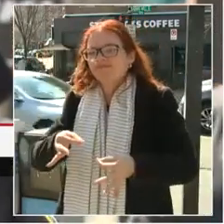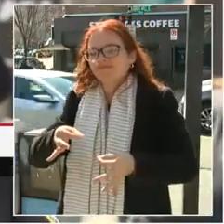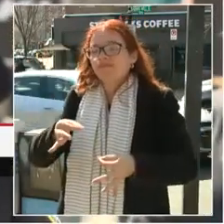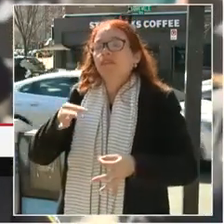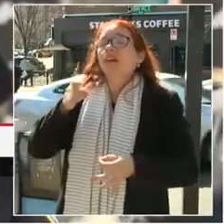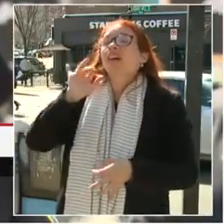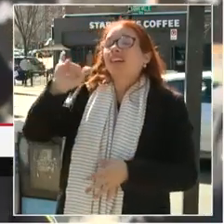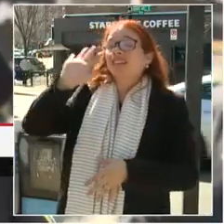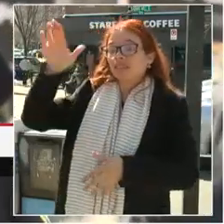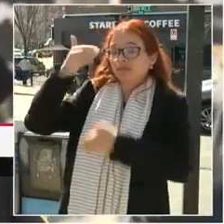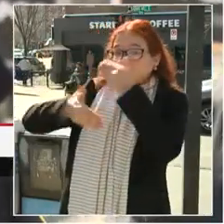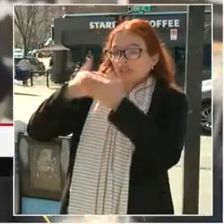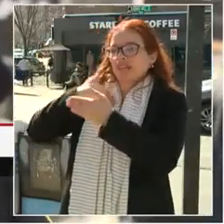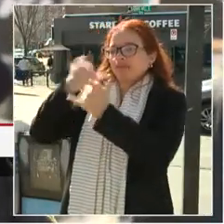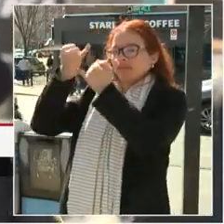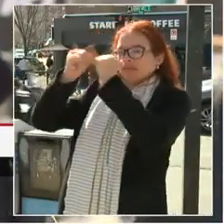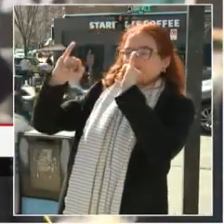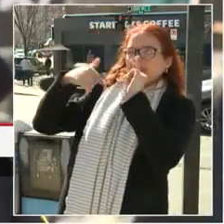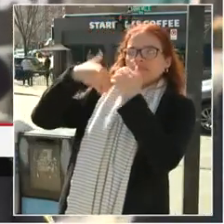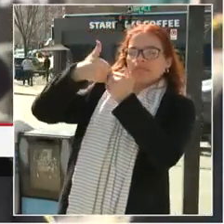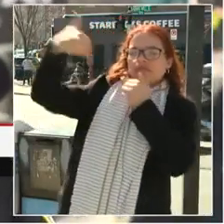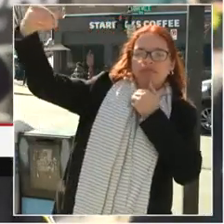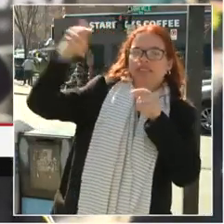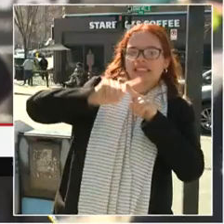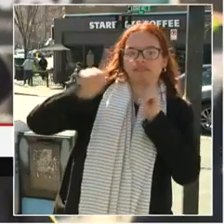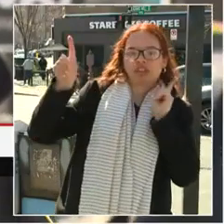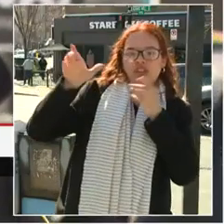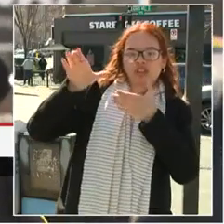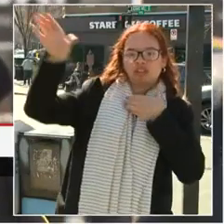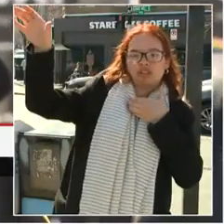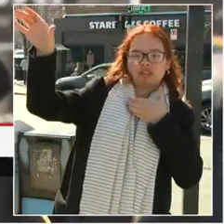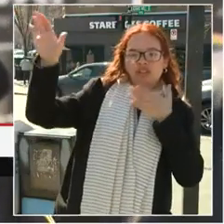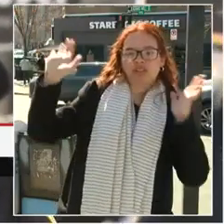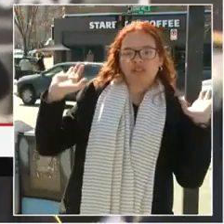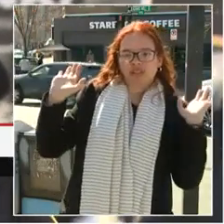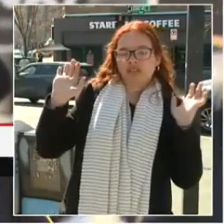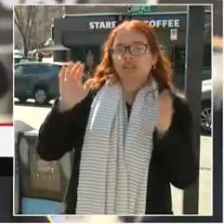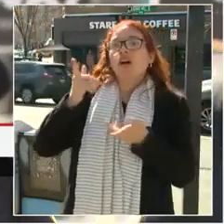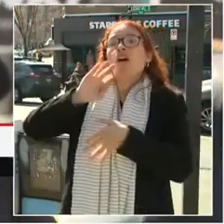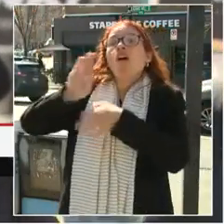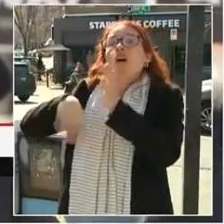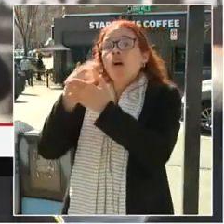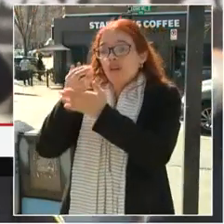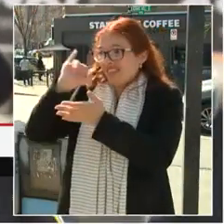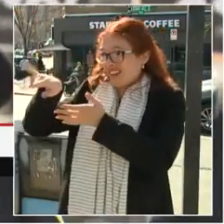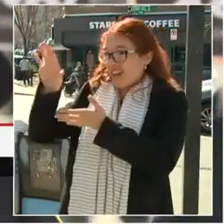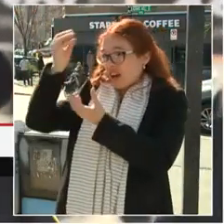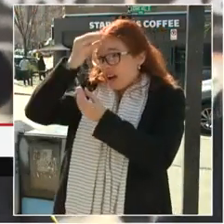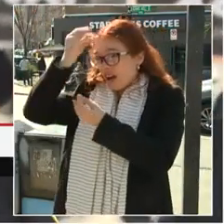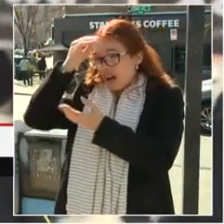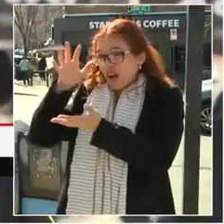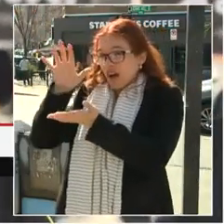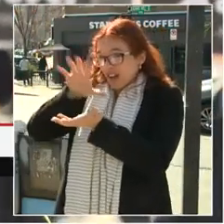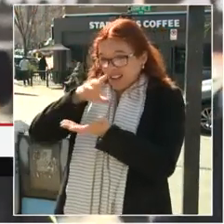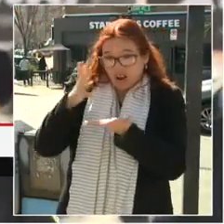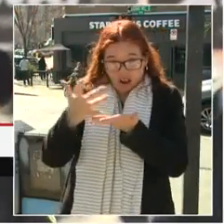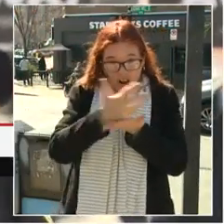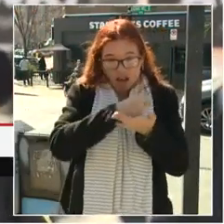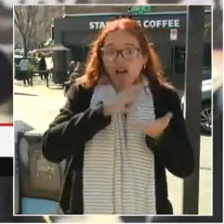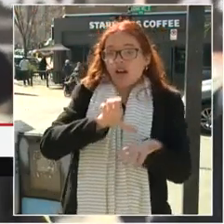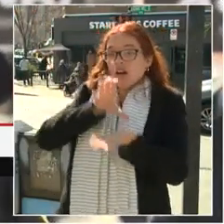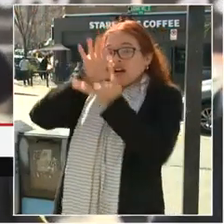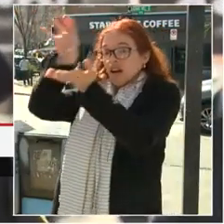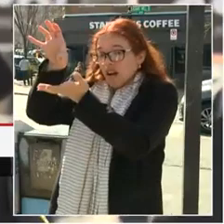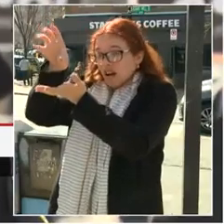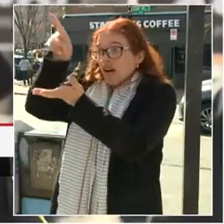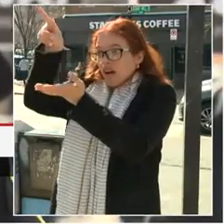do here on the MPD side. So we have supplied them with the information that we have. They will assess and then ultimately make a decision about